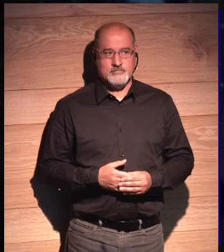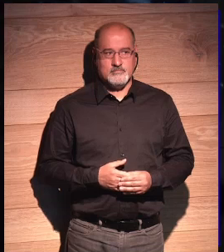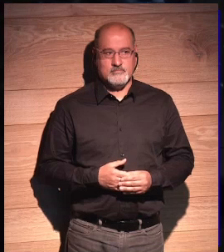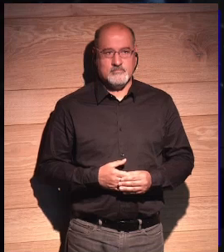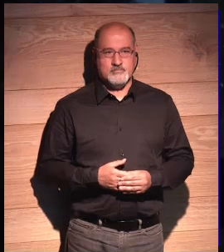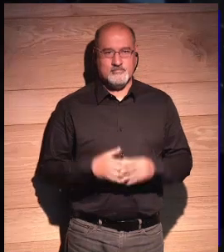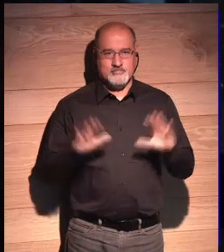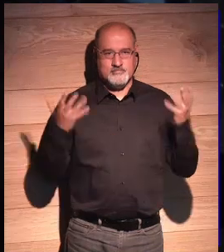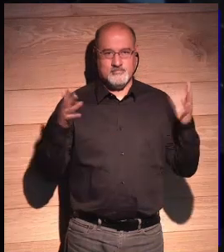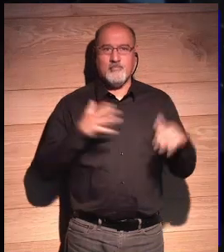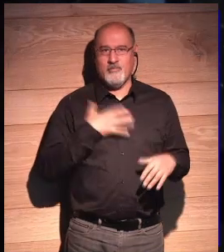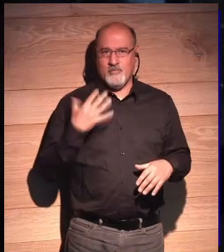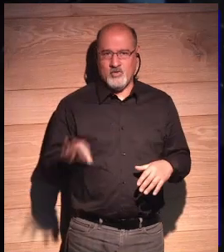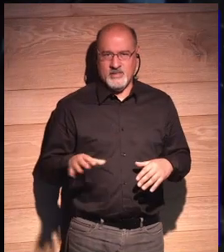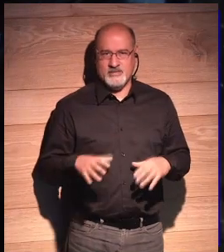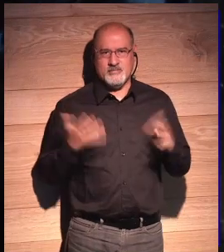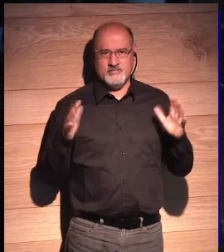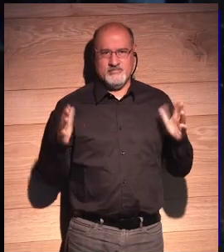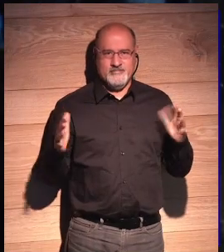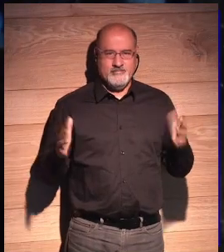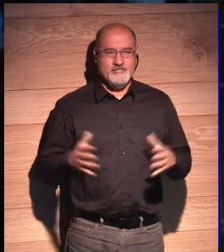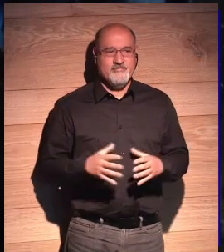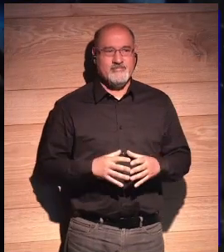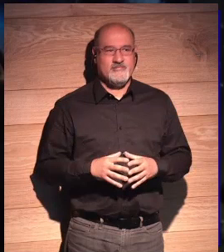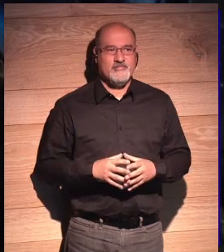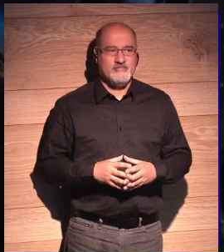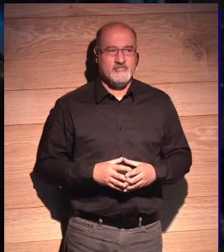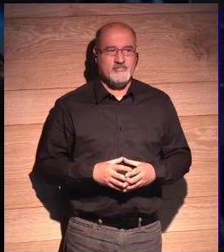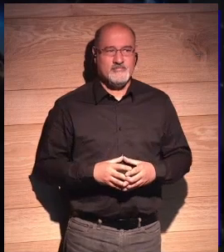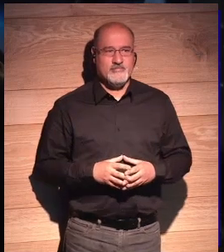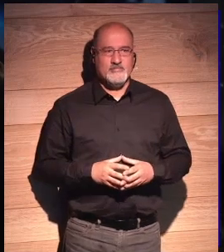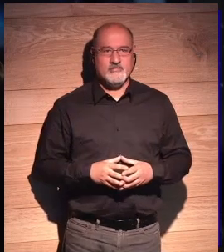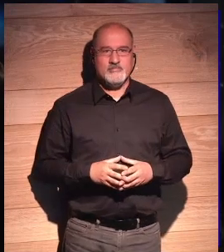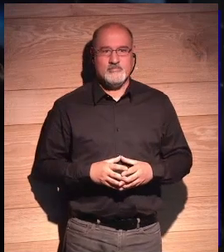Sí, sí, podéis aplaudir. Yes, feel free to applaud.